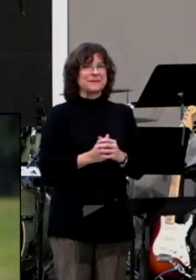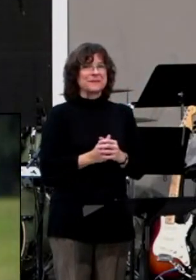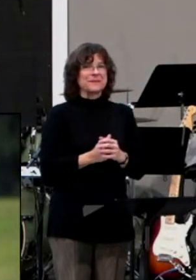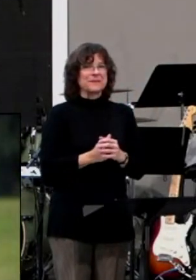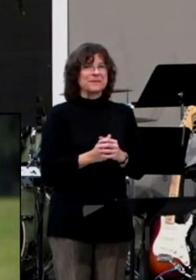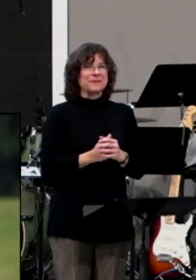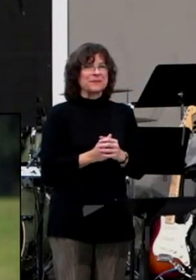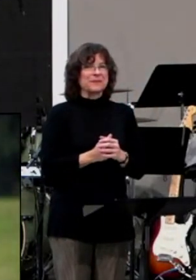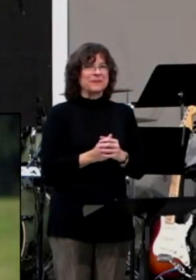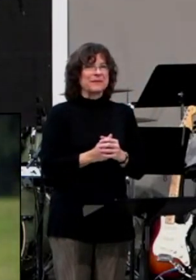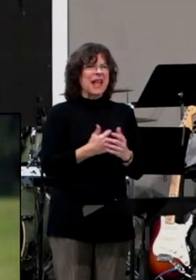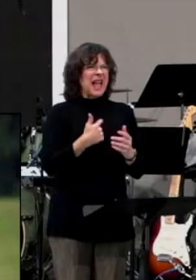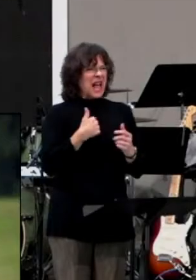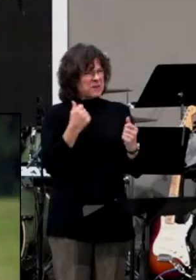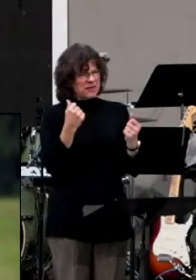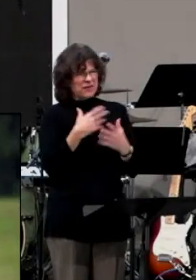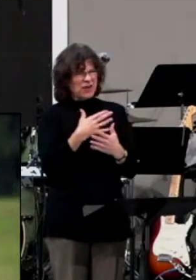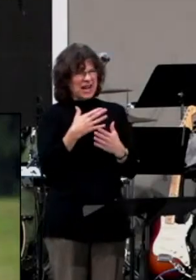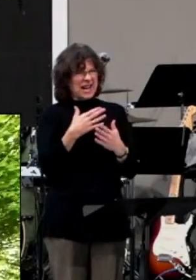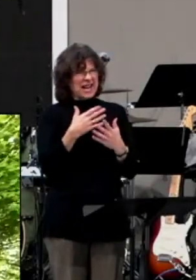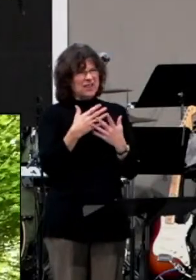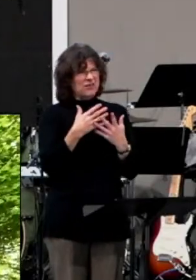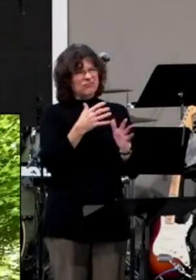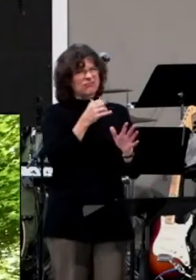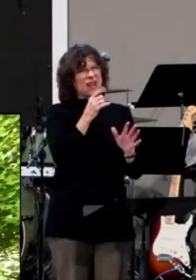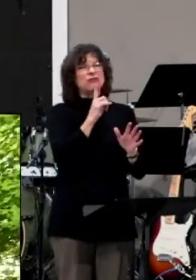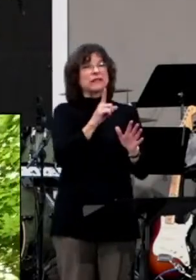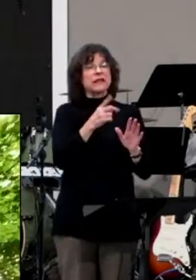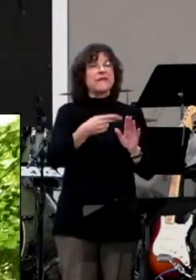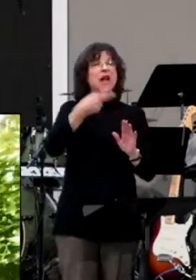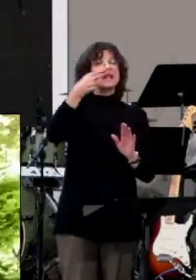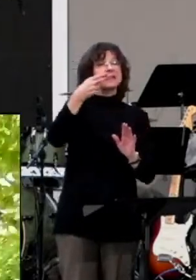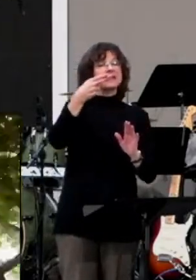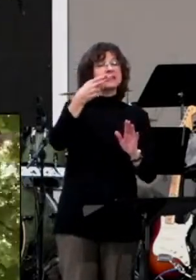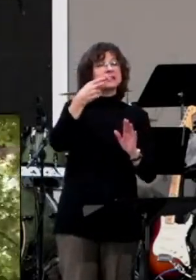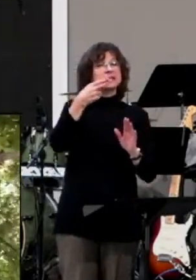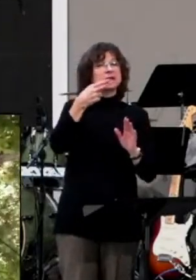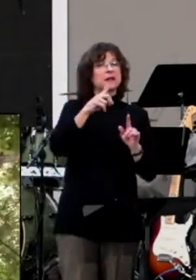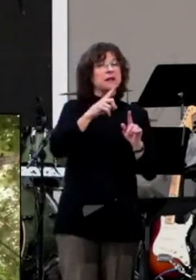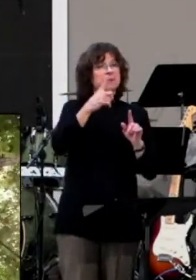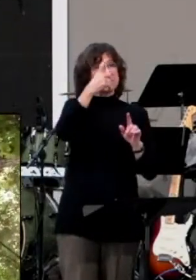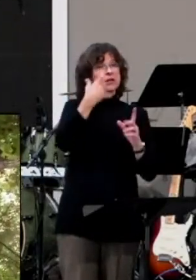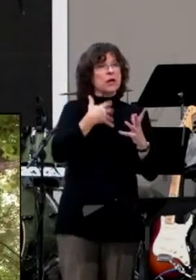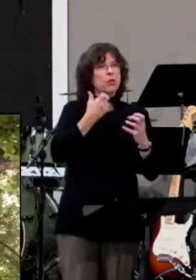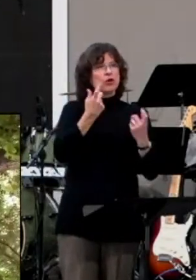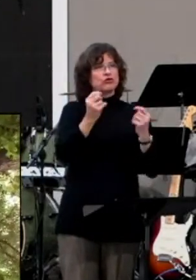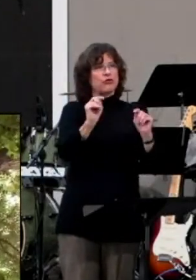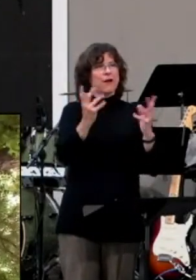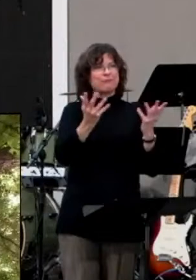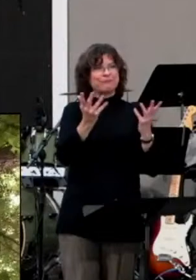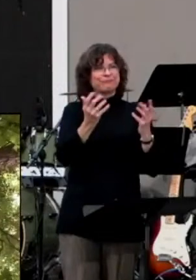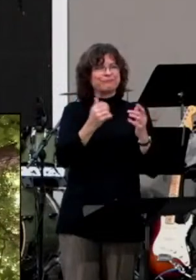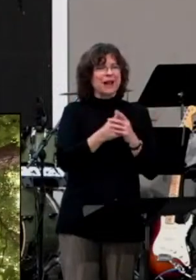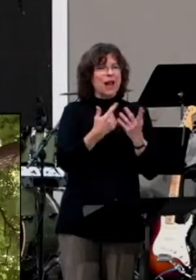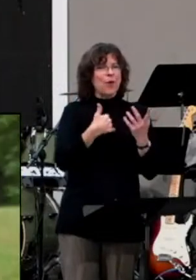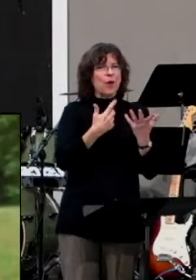I'm gonna think of heights. Heights don't really scare me much. One thing I want to try someday would probably be like